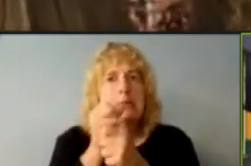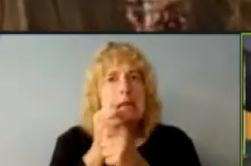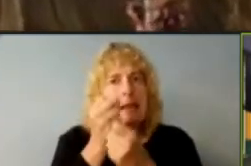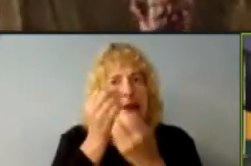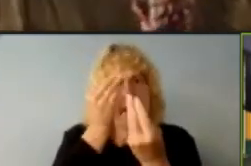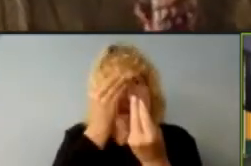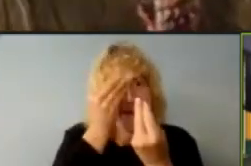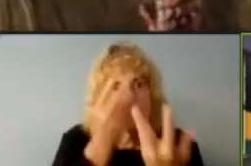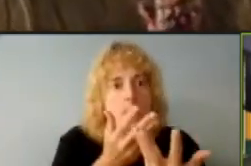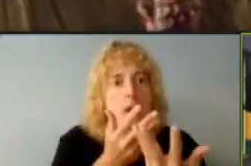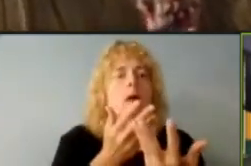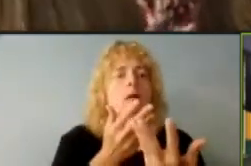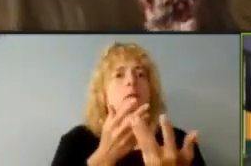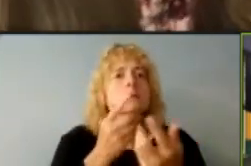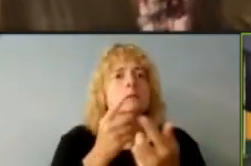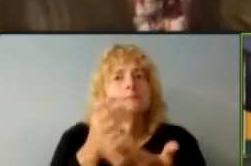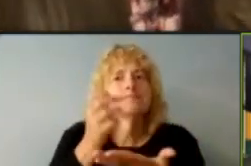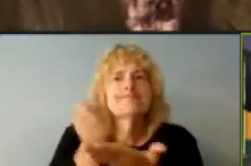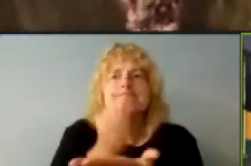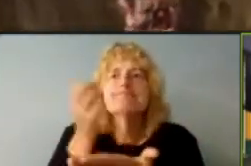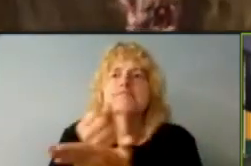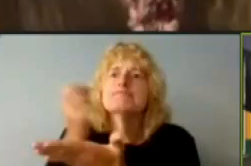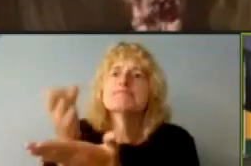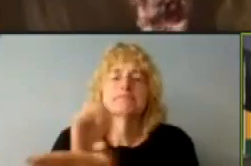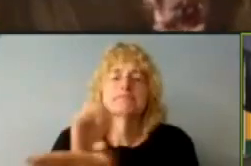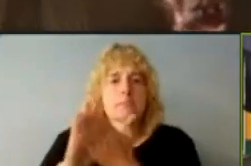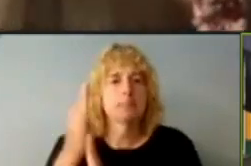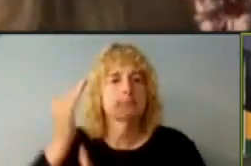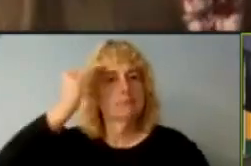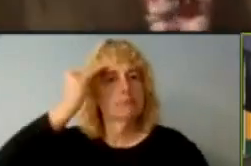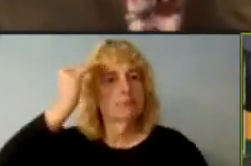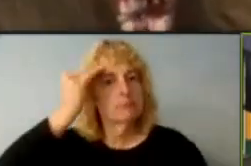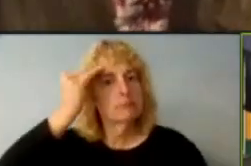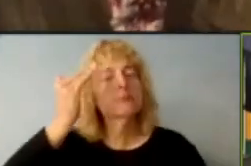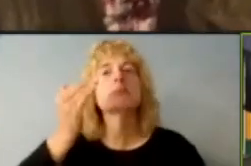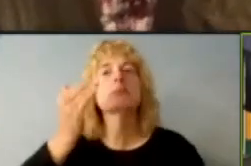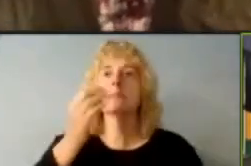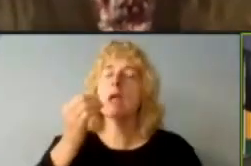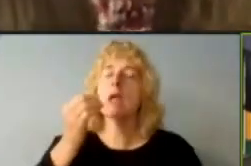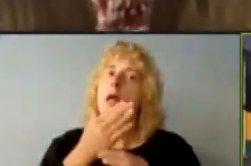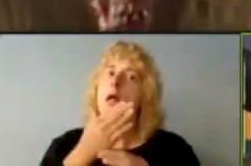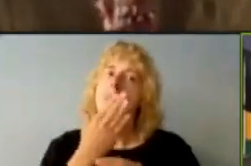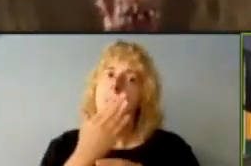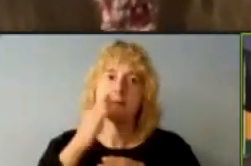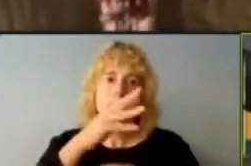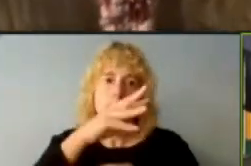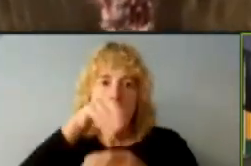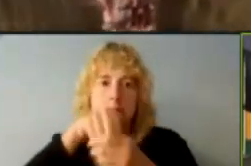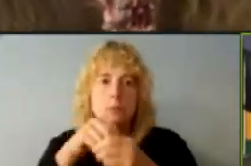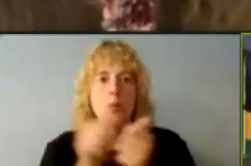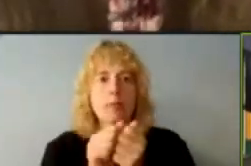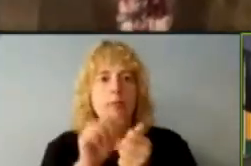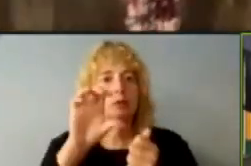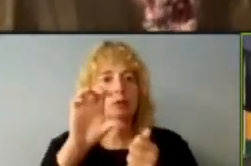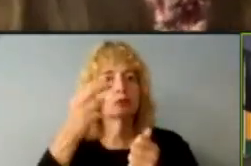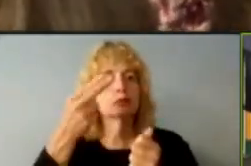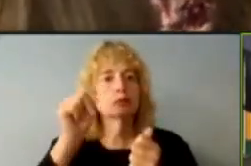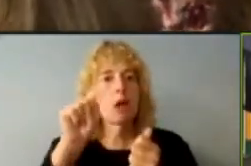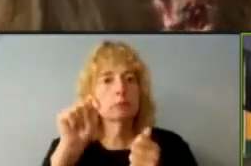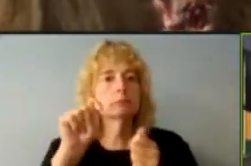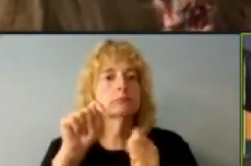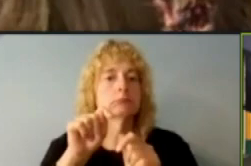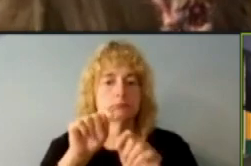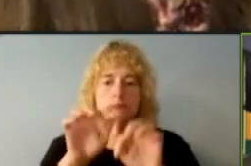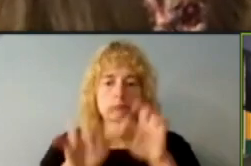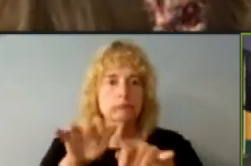you to take advantage of our chat feature that we have today. So stay tuned for the next 60 minutes. We are